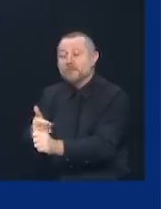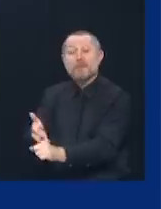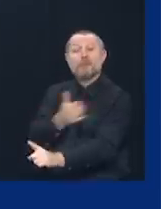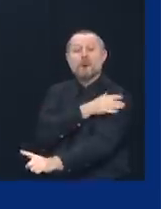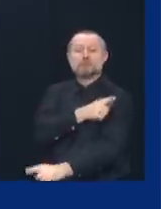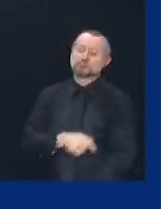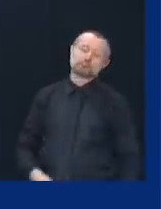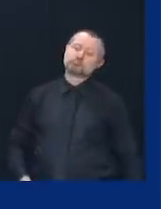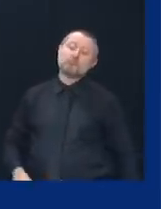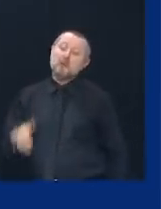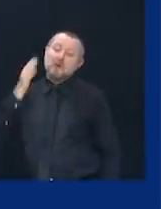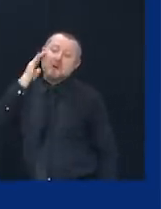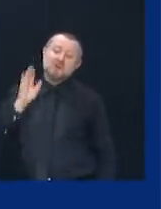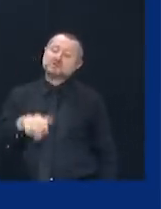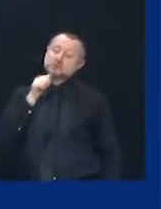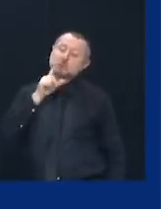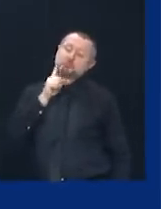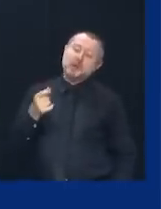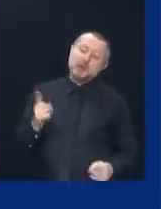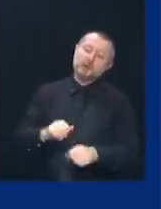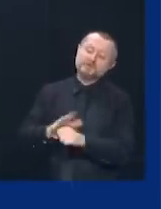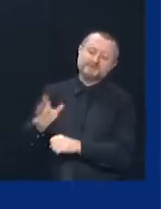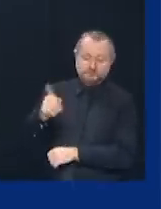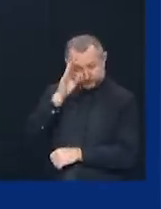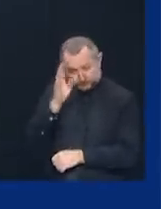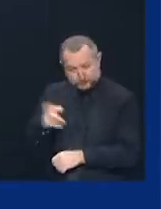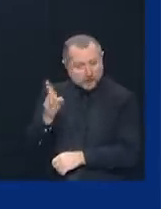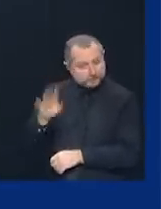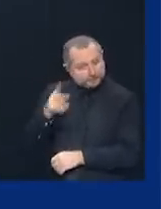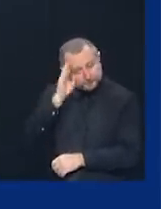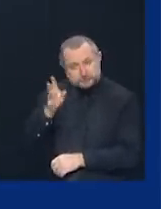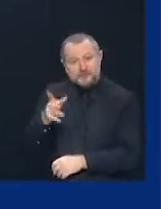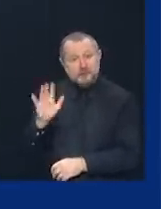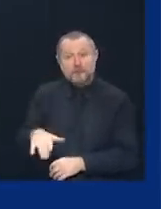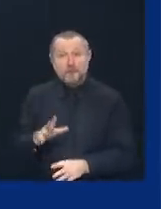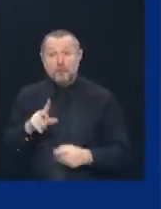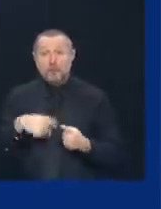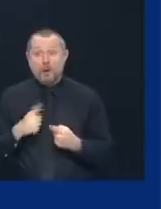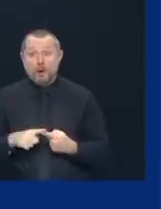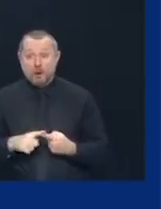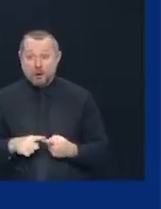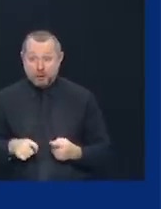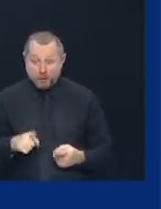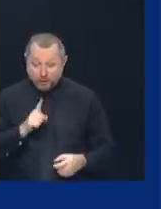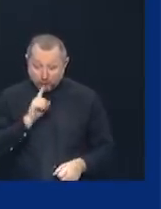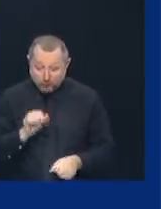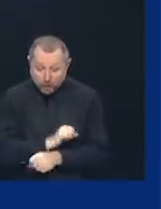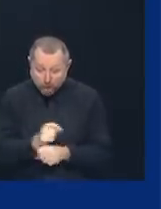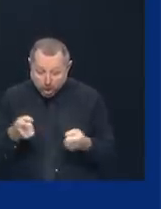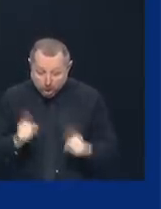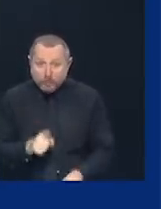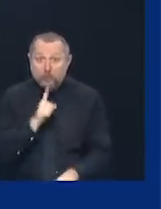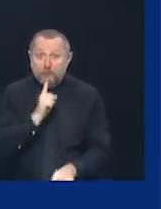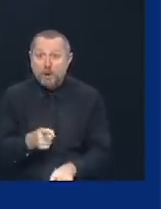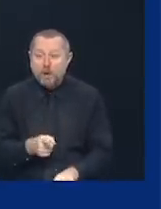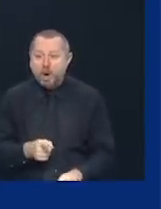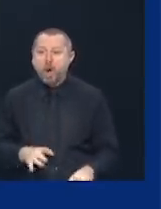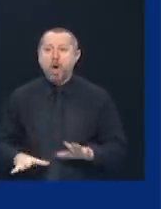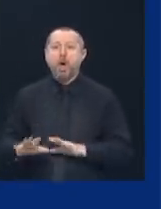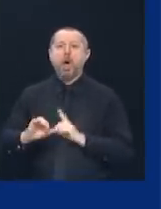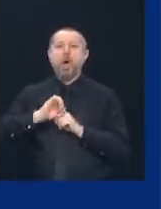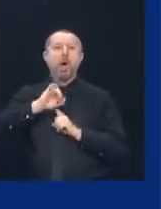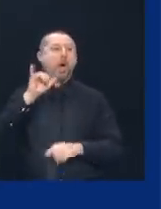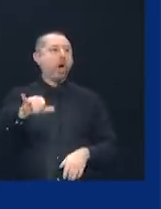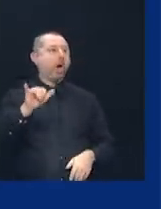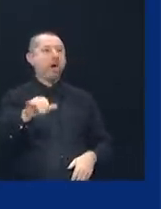it wasn't real to me. You know when it becomes real? When it's real to me. I get it